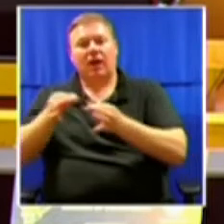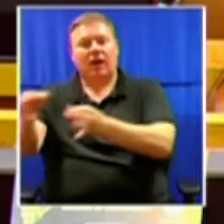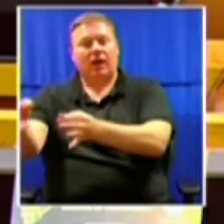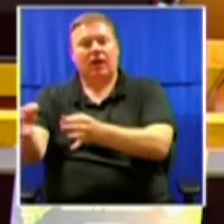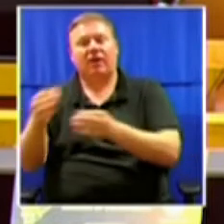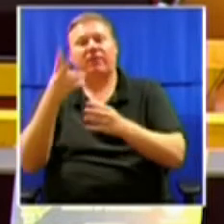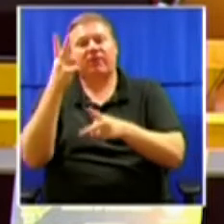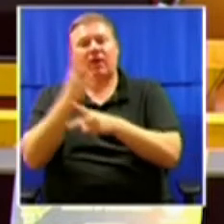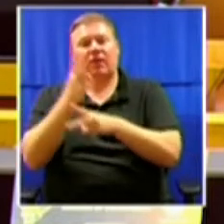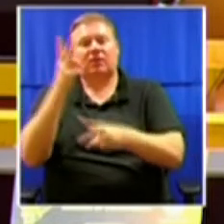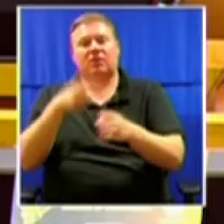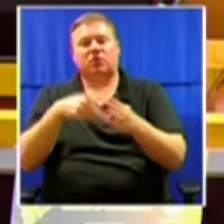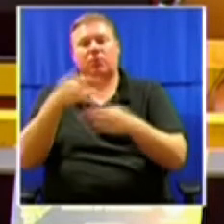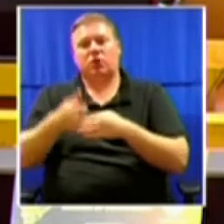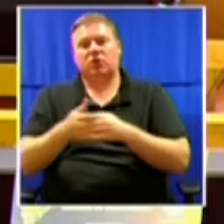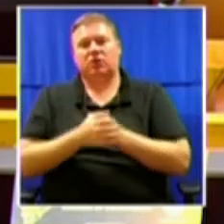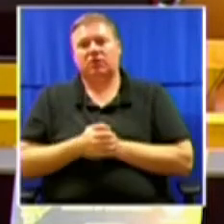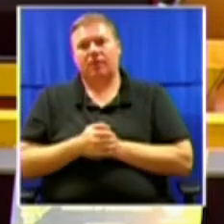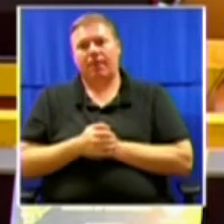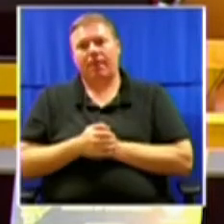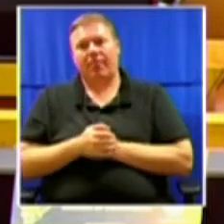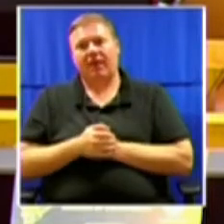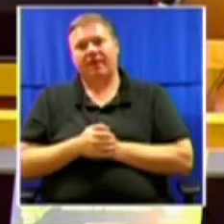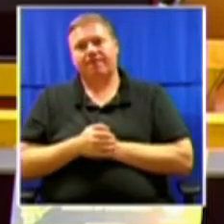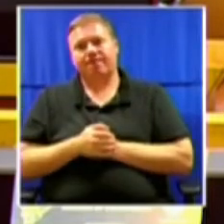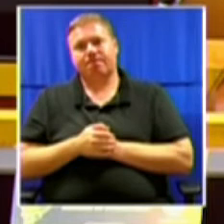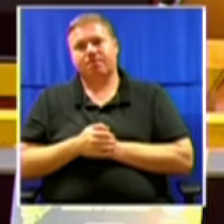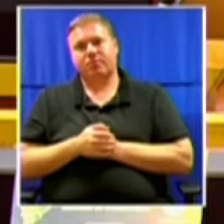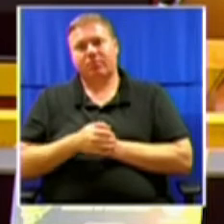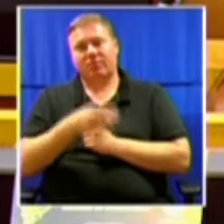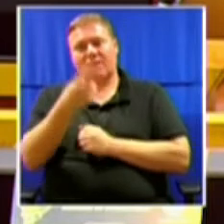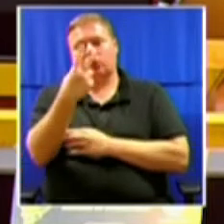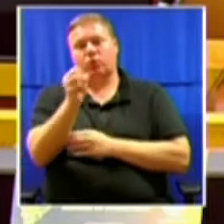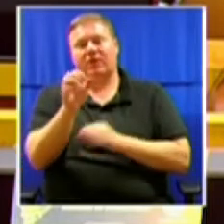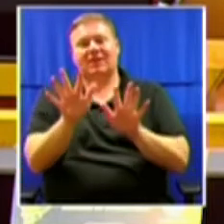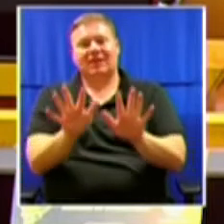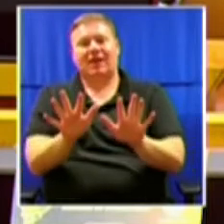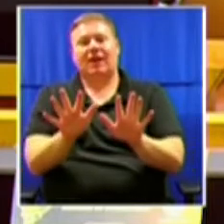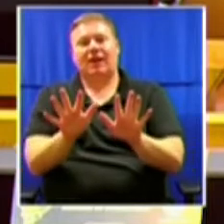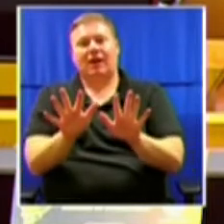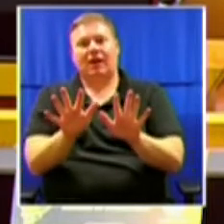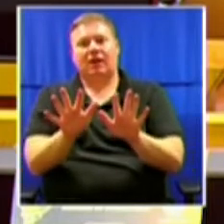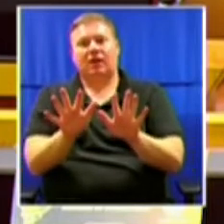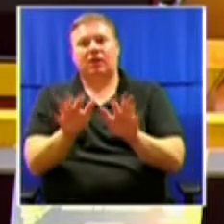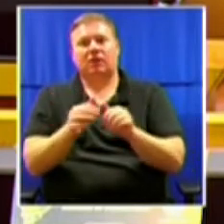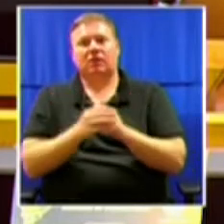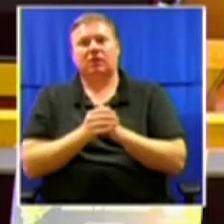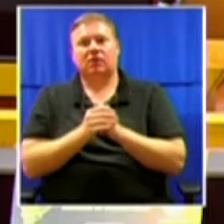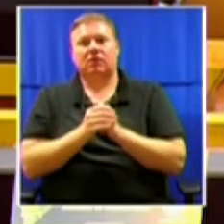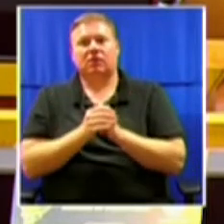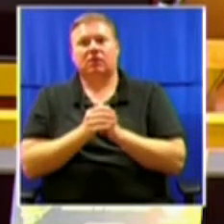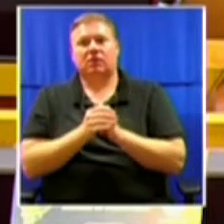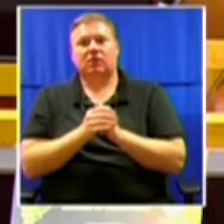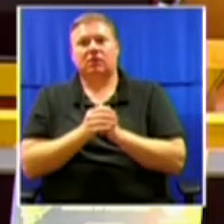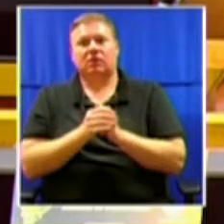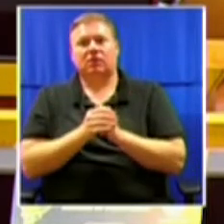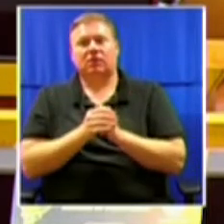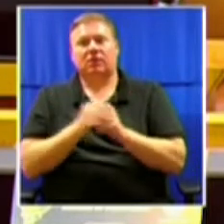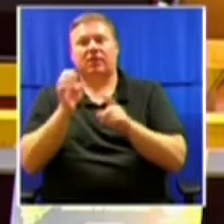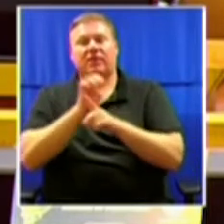of the project as follows. In 2010, subsequent to extensive environmental